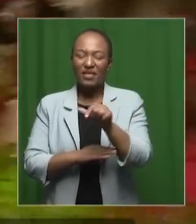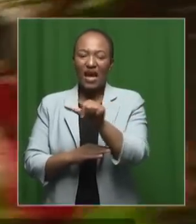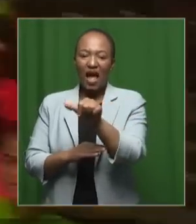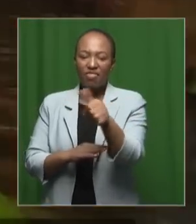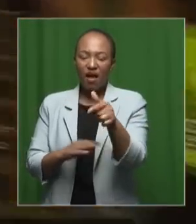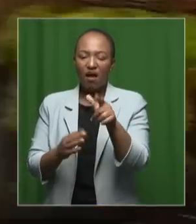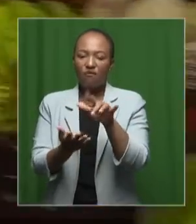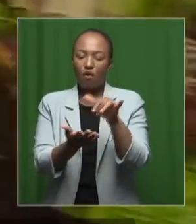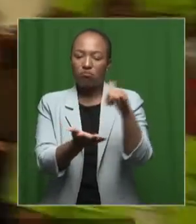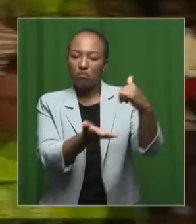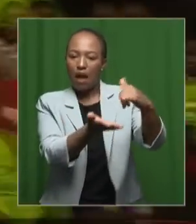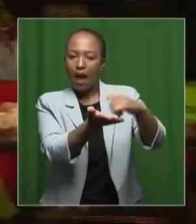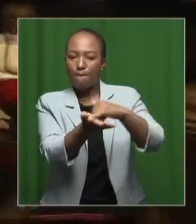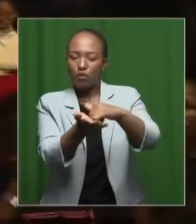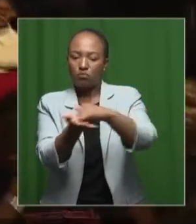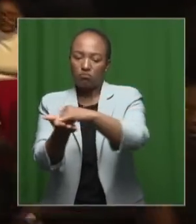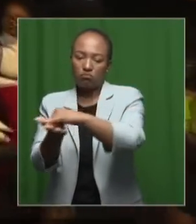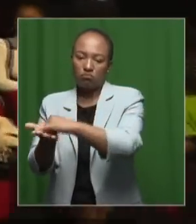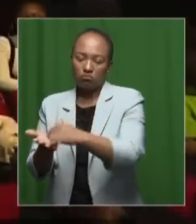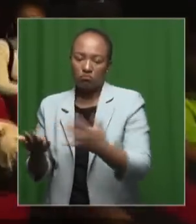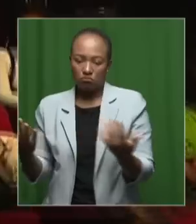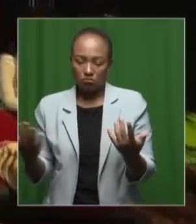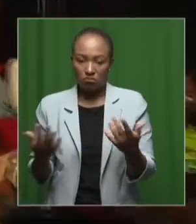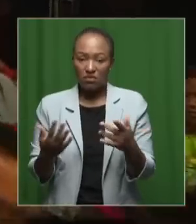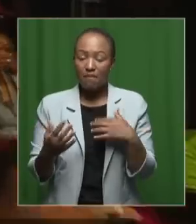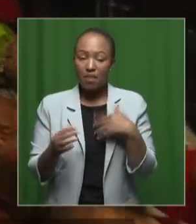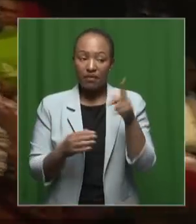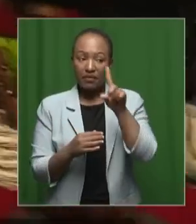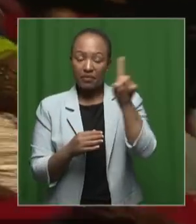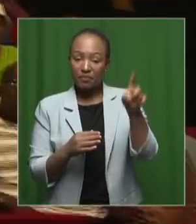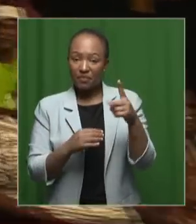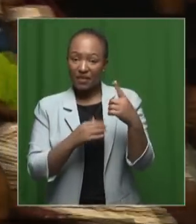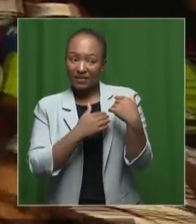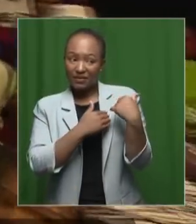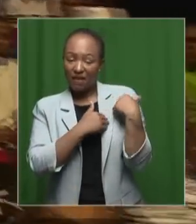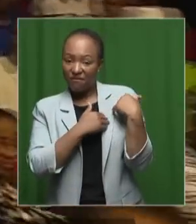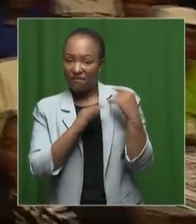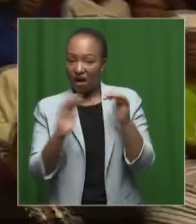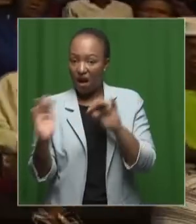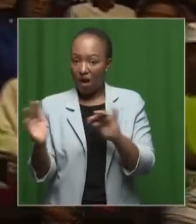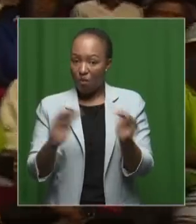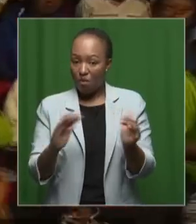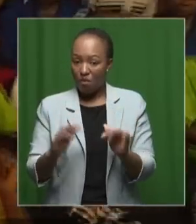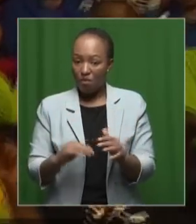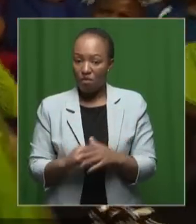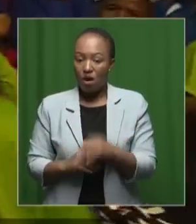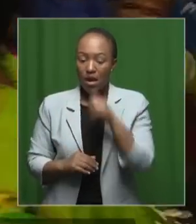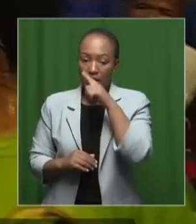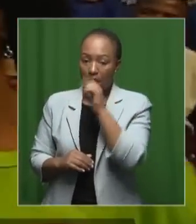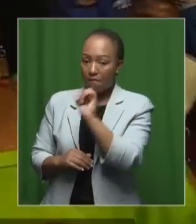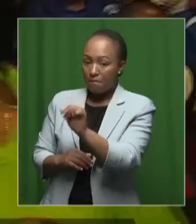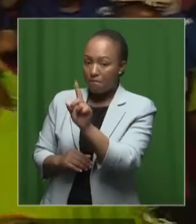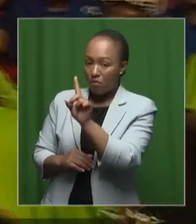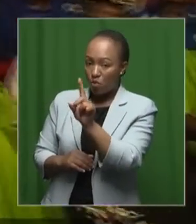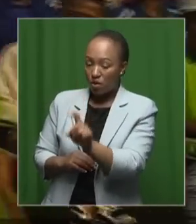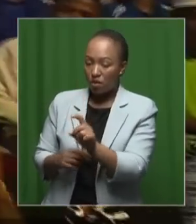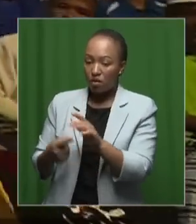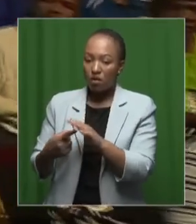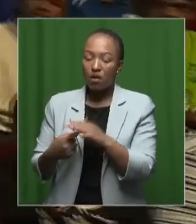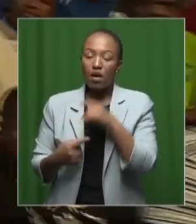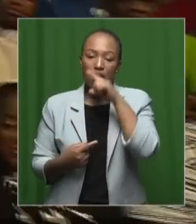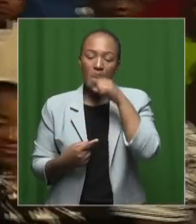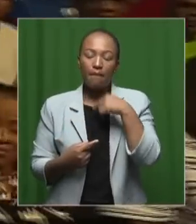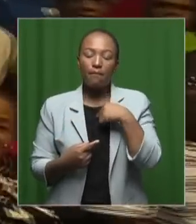umbrella question is, how secure are those ports of entry? Let's get your name and your question. My name is